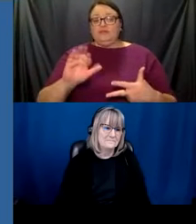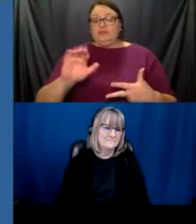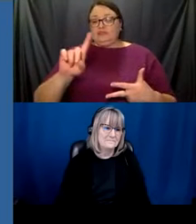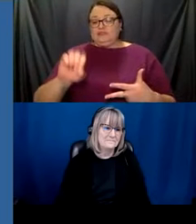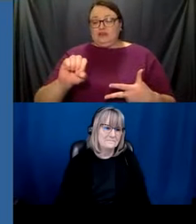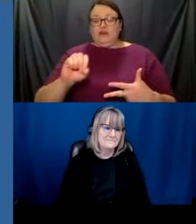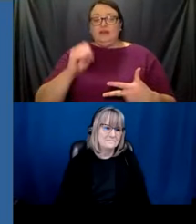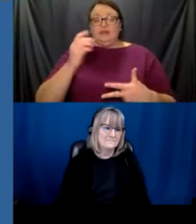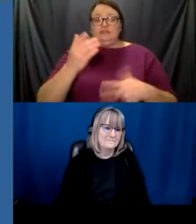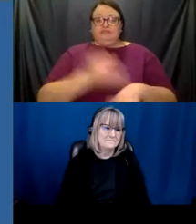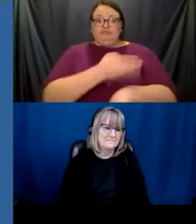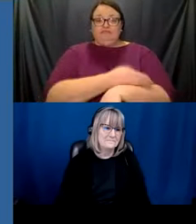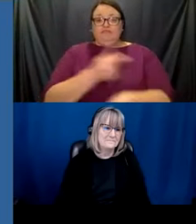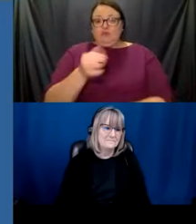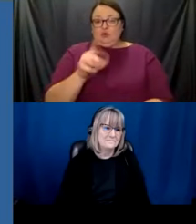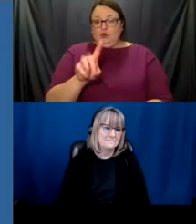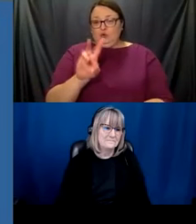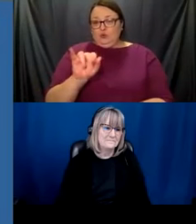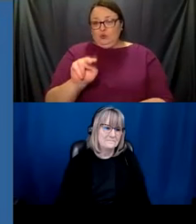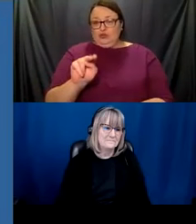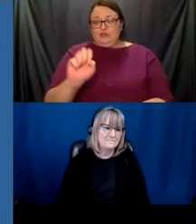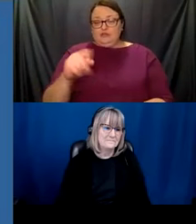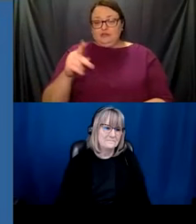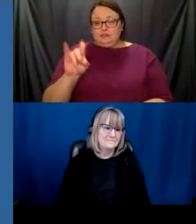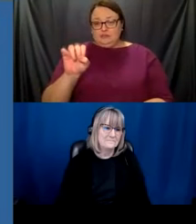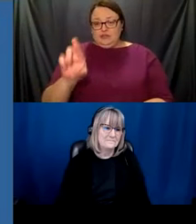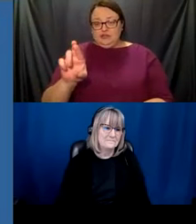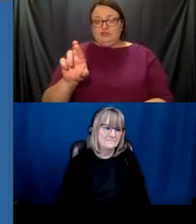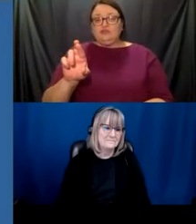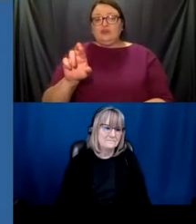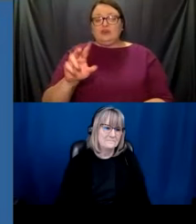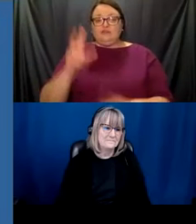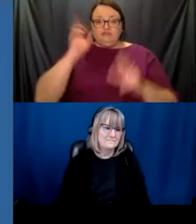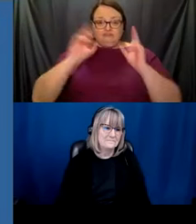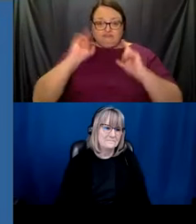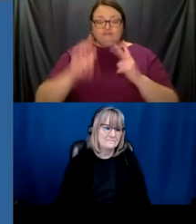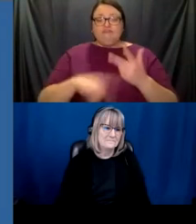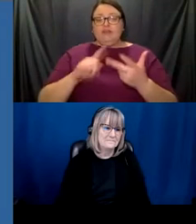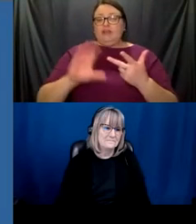at the Goodwin's Spencer Street Barbershop and at the Carnation Ballroom.